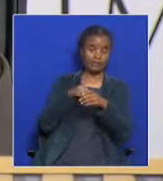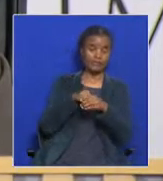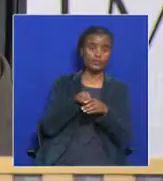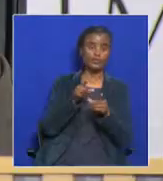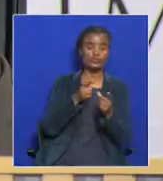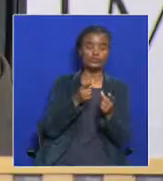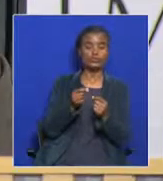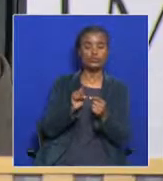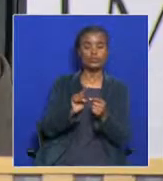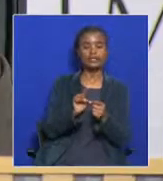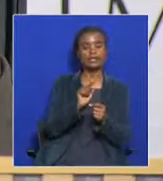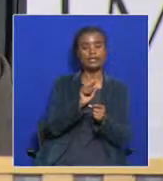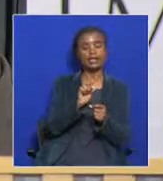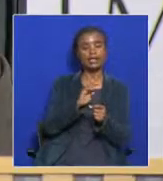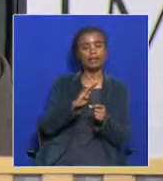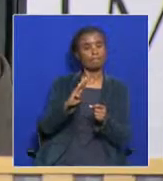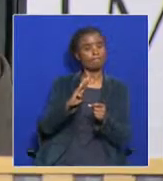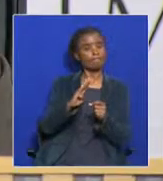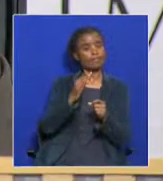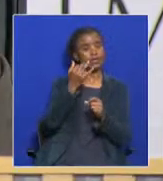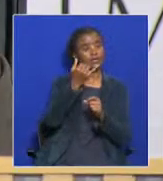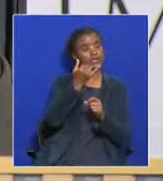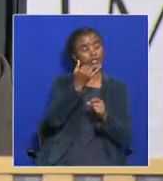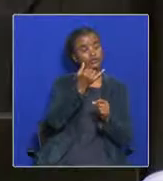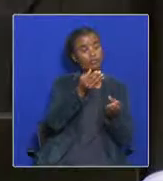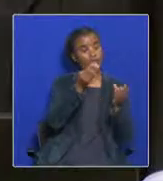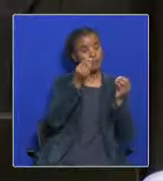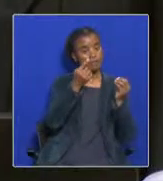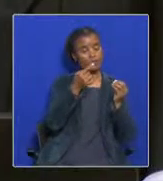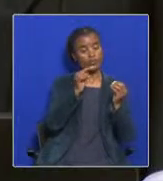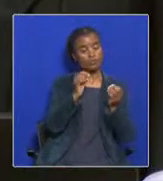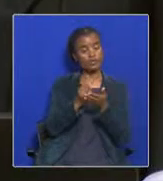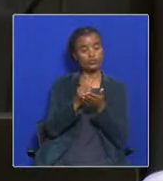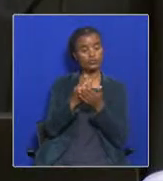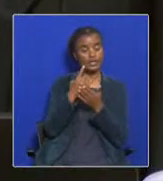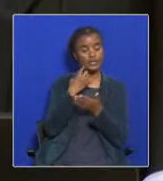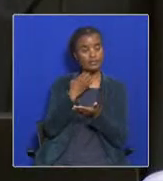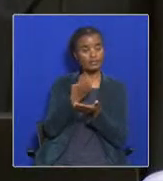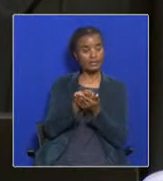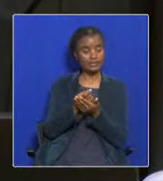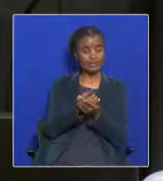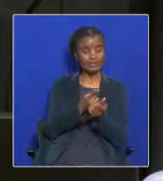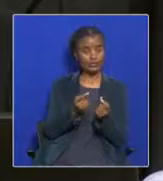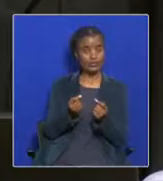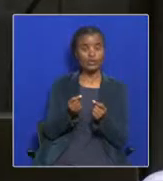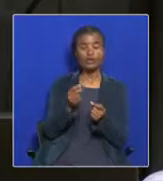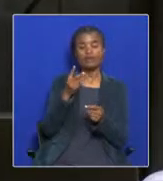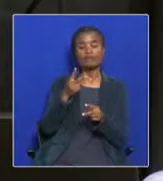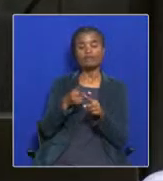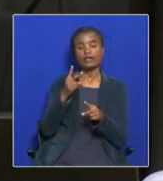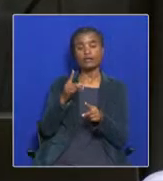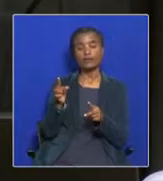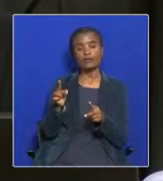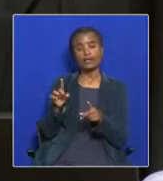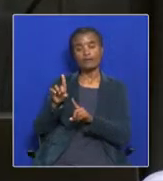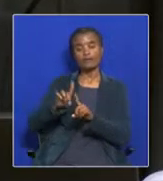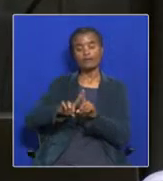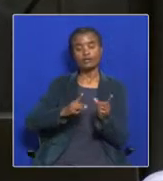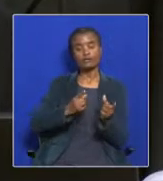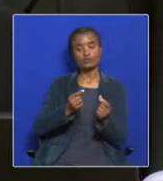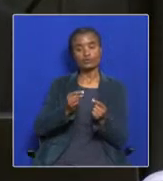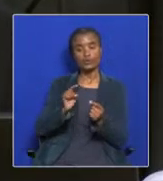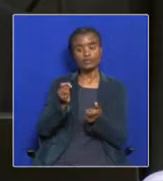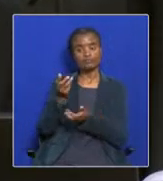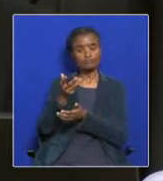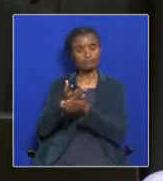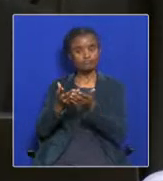attention to deal with these exhibits, and finally your failure to even speak to him when you are told there was an attempted burglary,